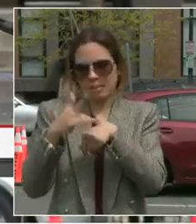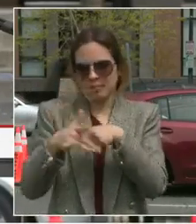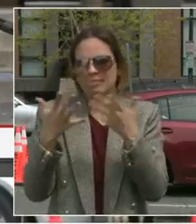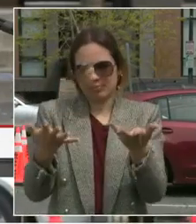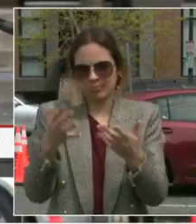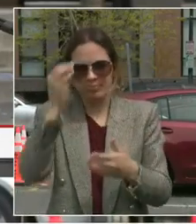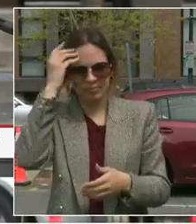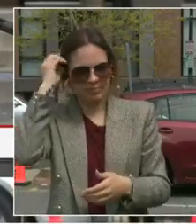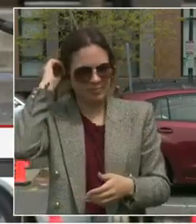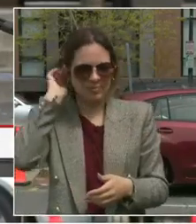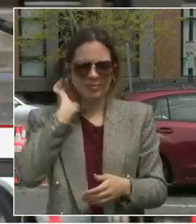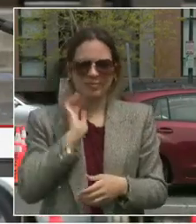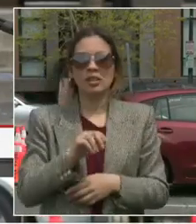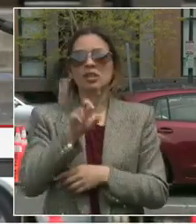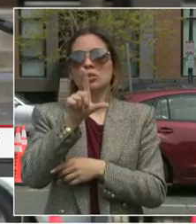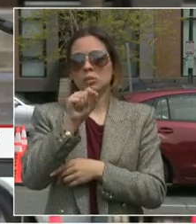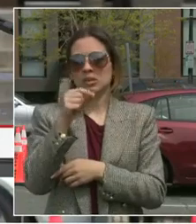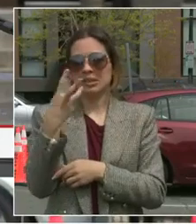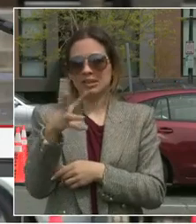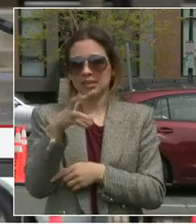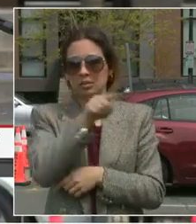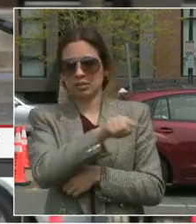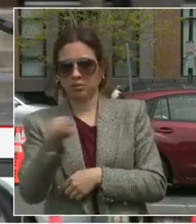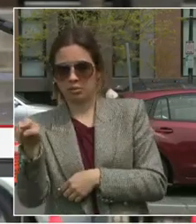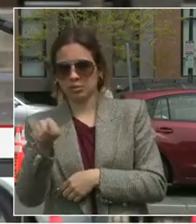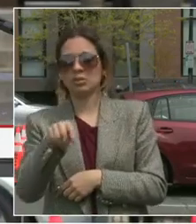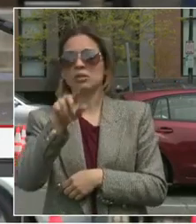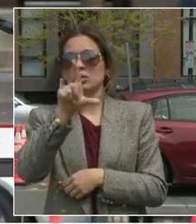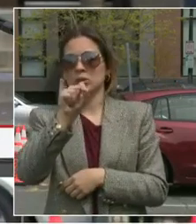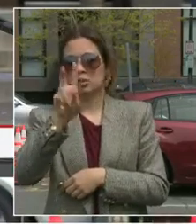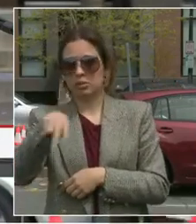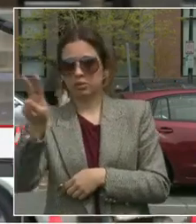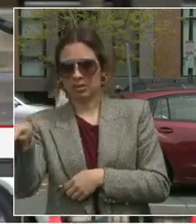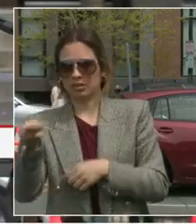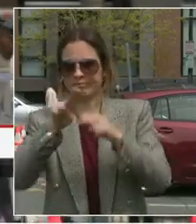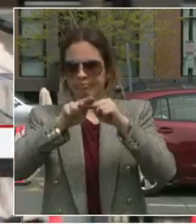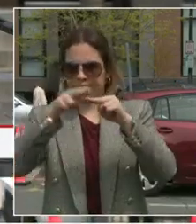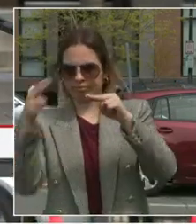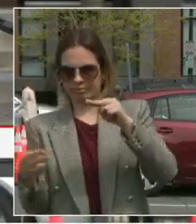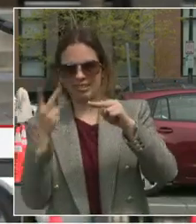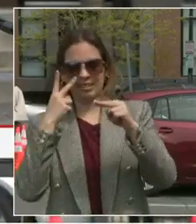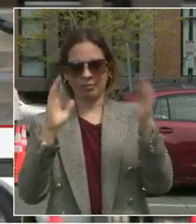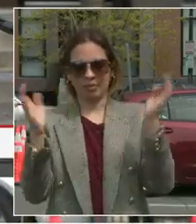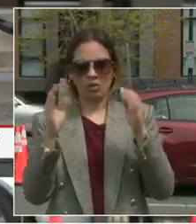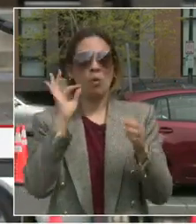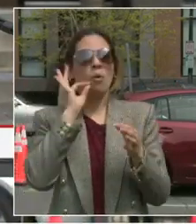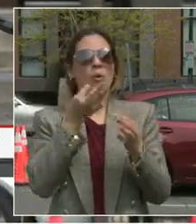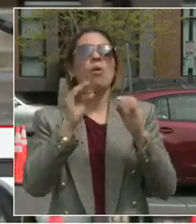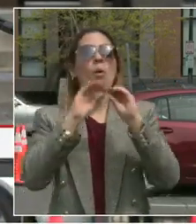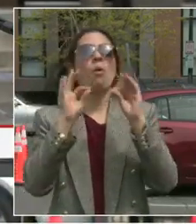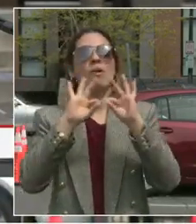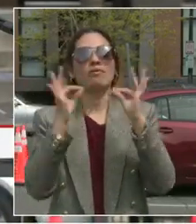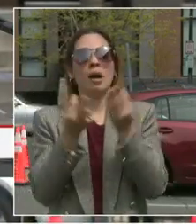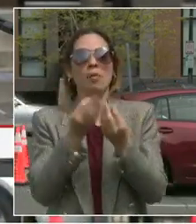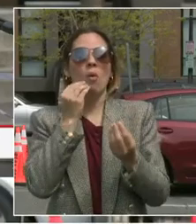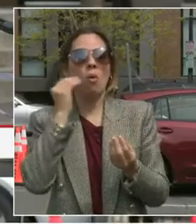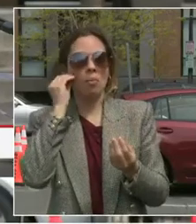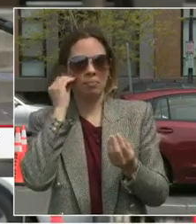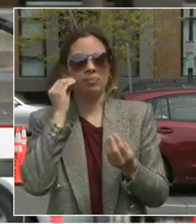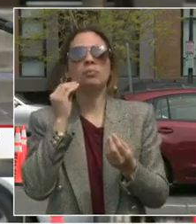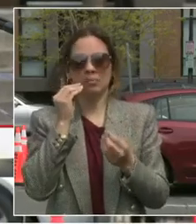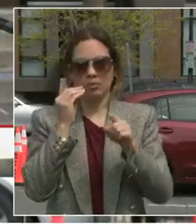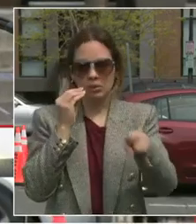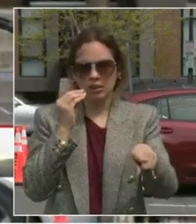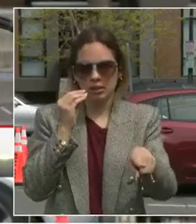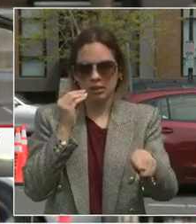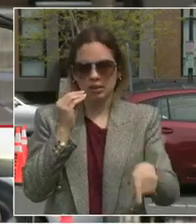to 2022, we were able to decrease family homelessness by 78.4%. And that is, I know the